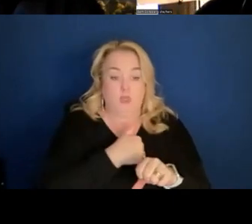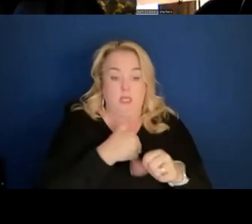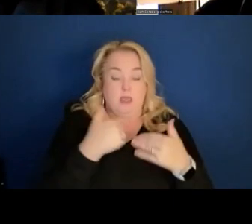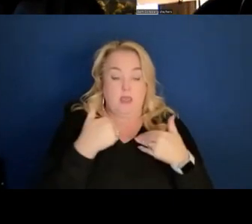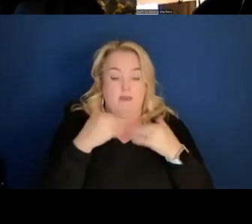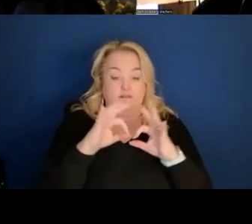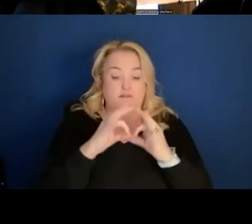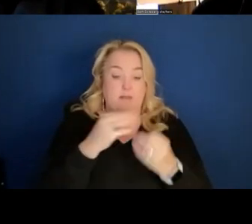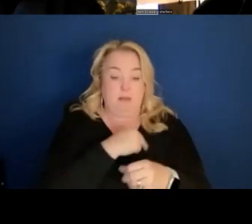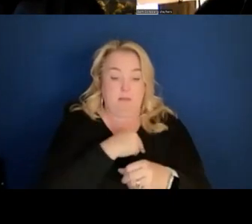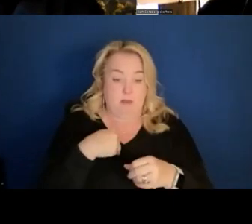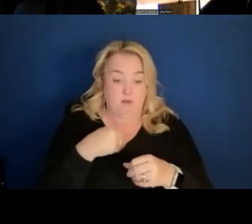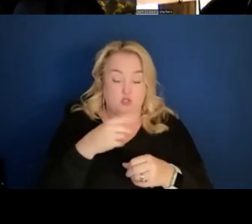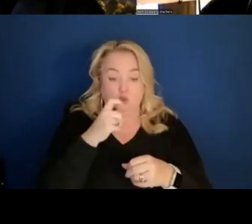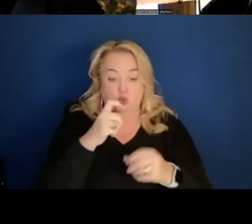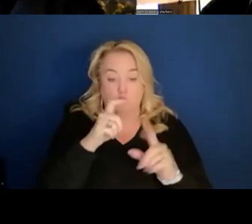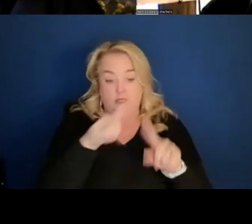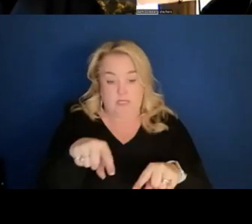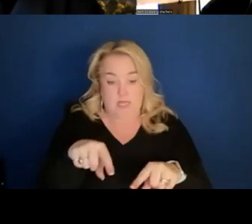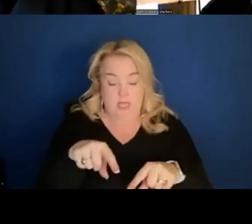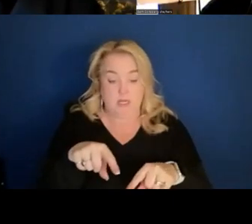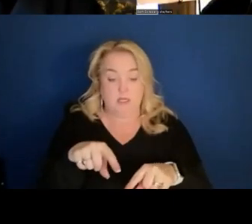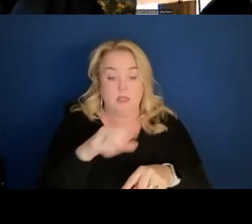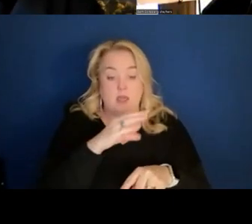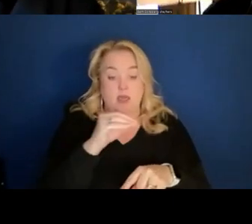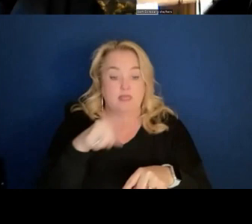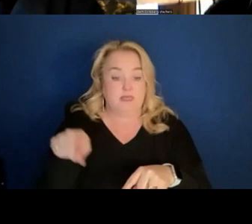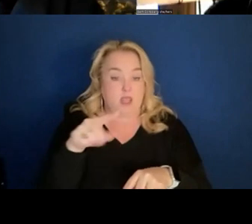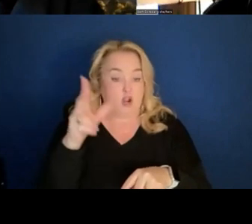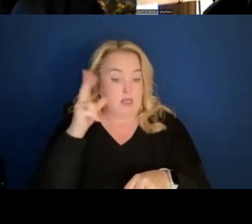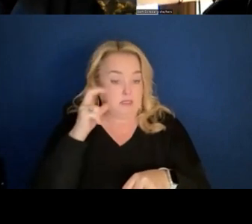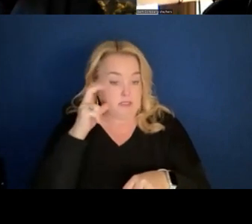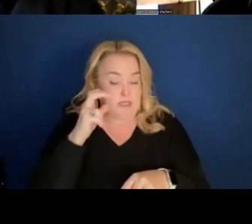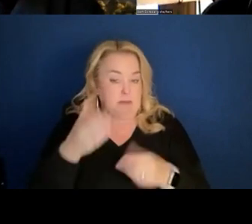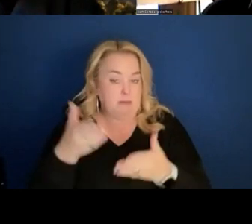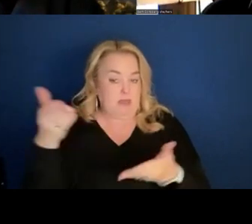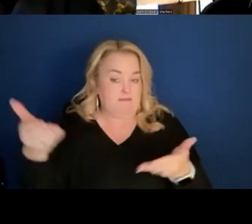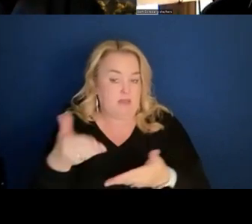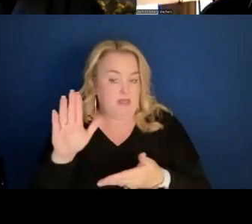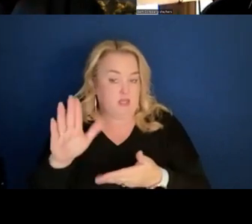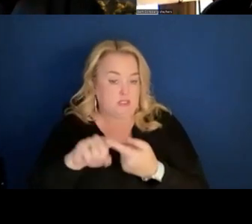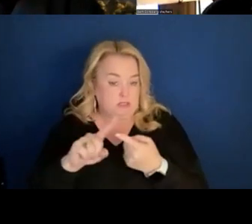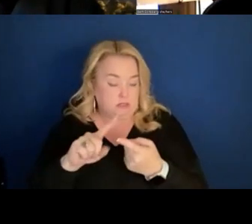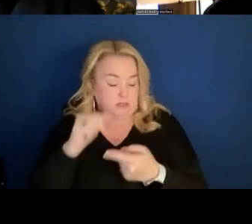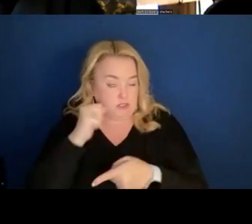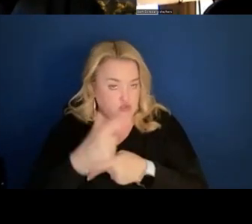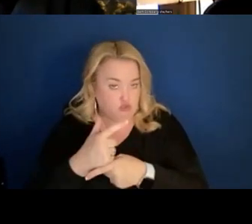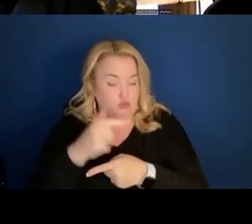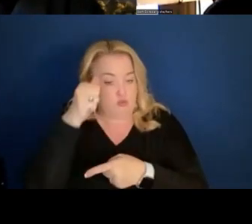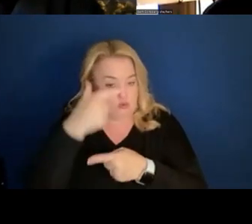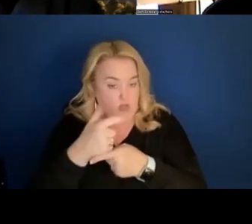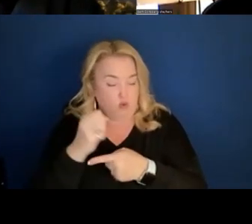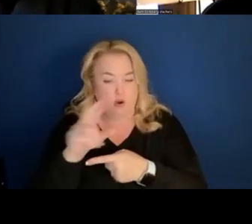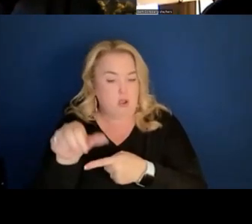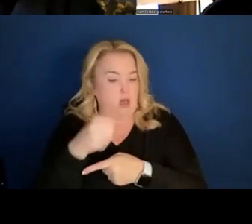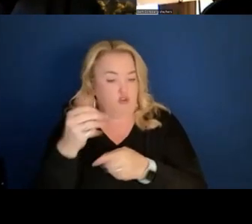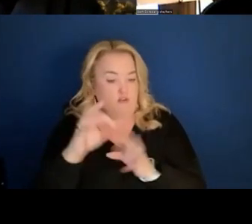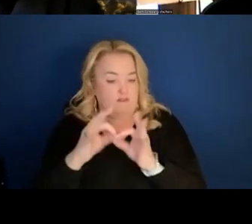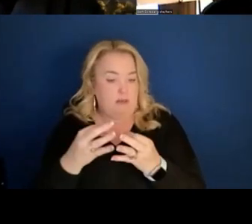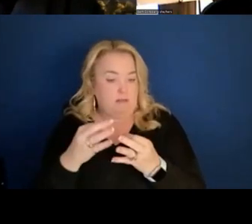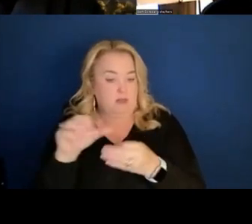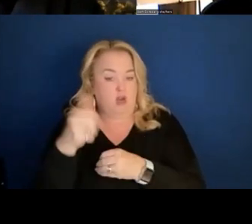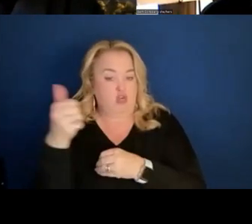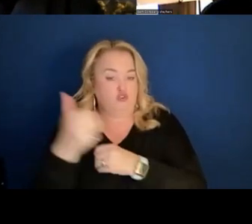the caregiver is in Loudoun County and they're listening in, they might invite their sister or their brother or another relative who's in another part